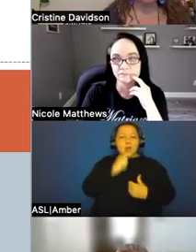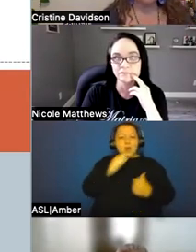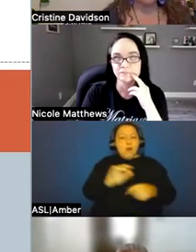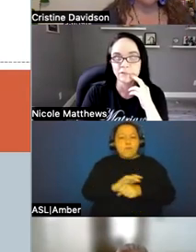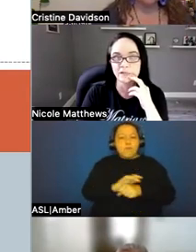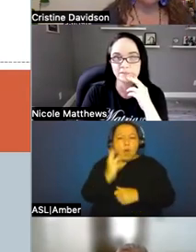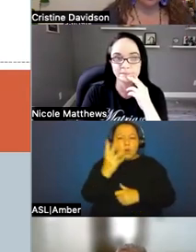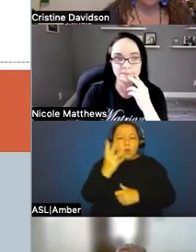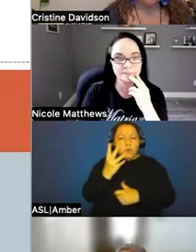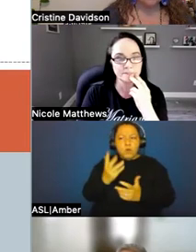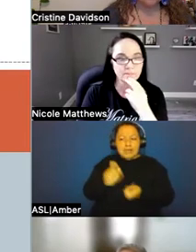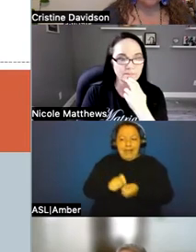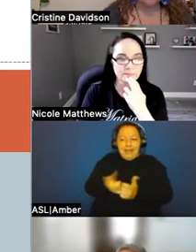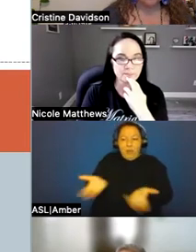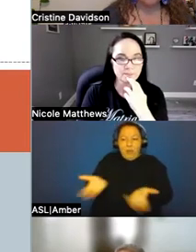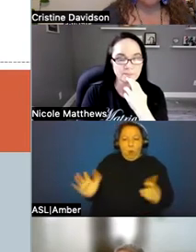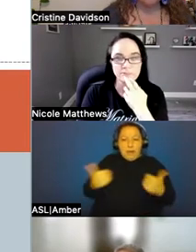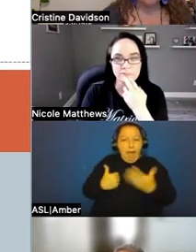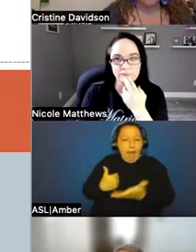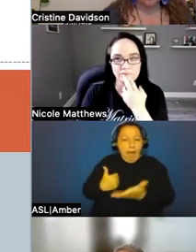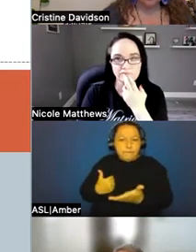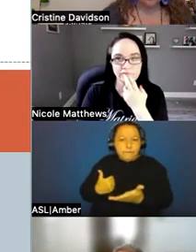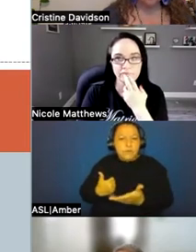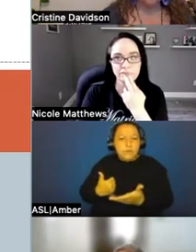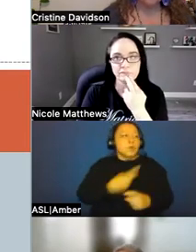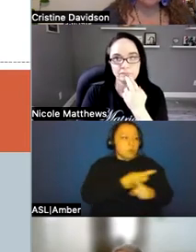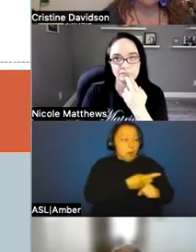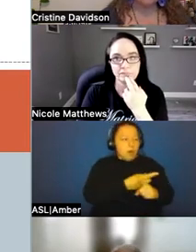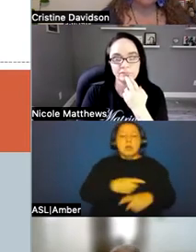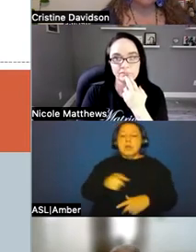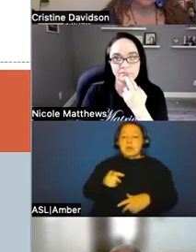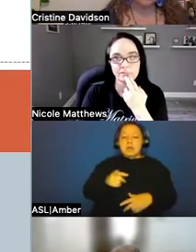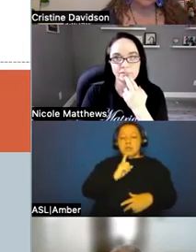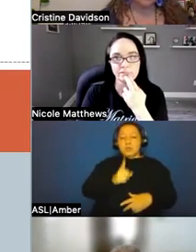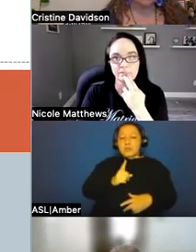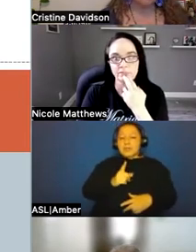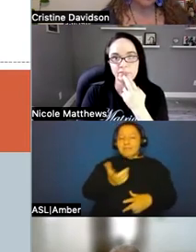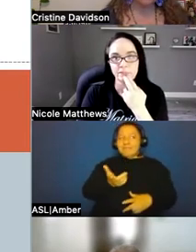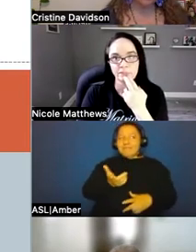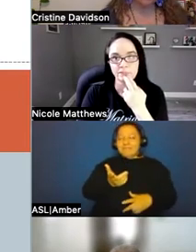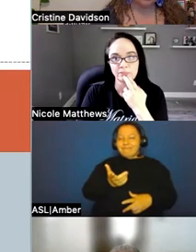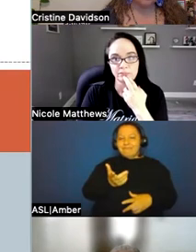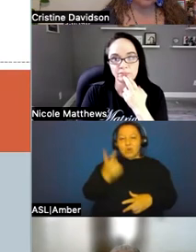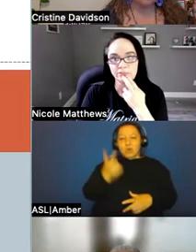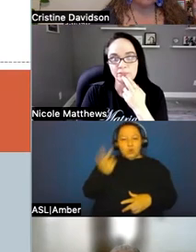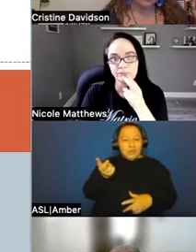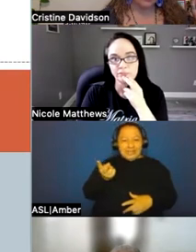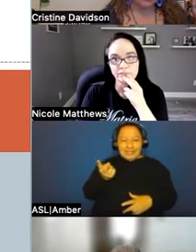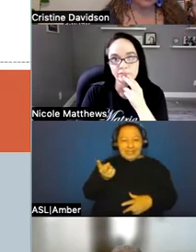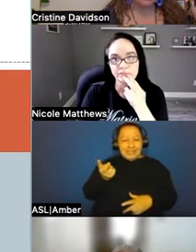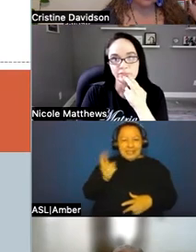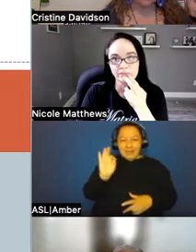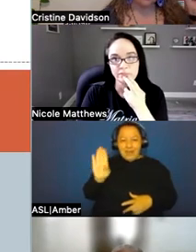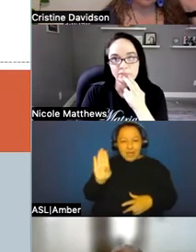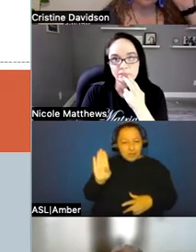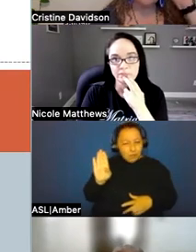are. Right. It's just, you know, you see the things on Facebook where the